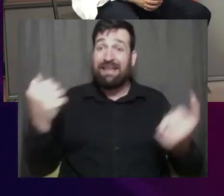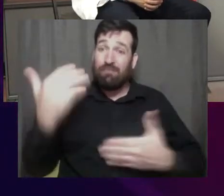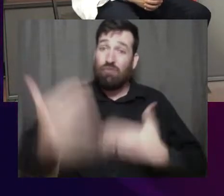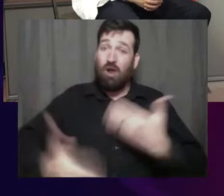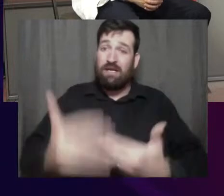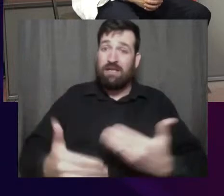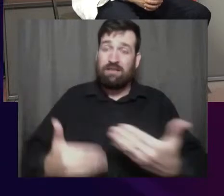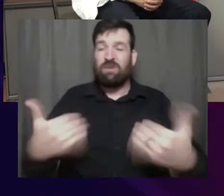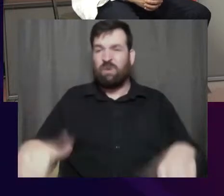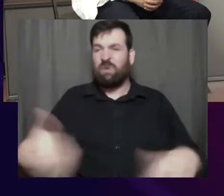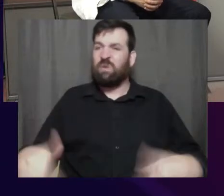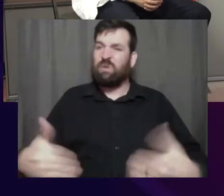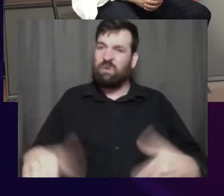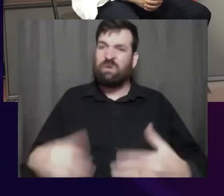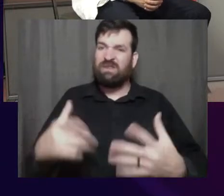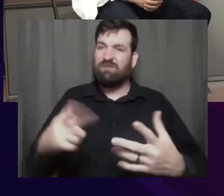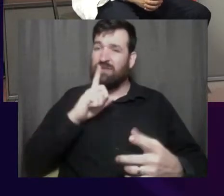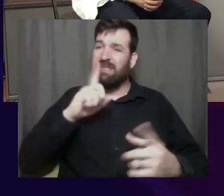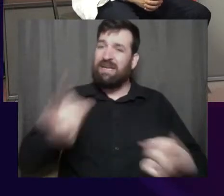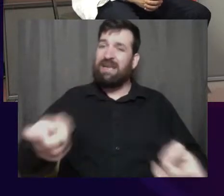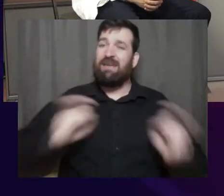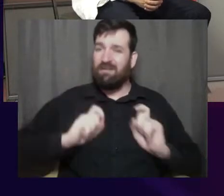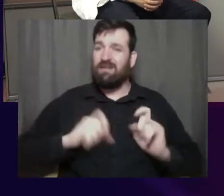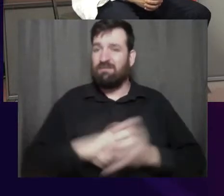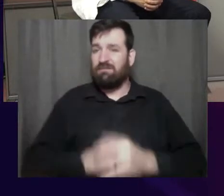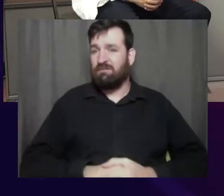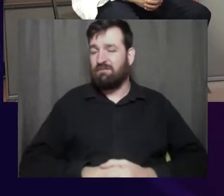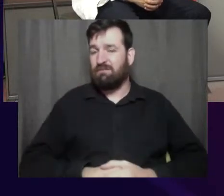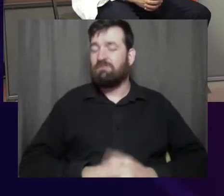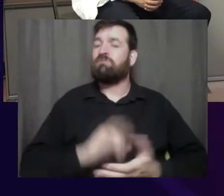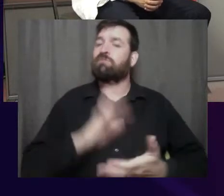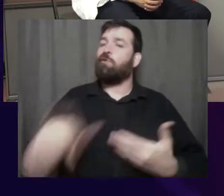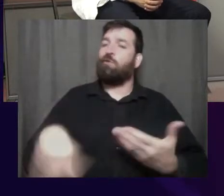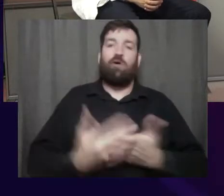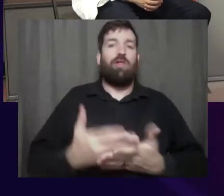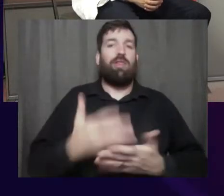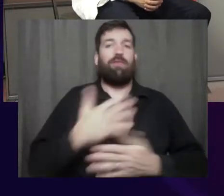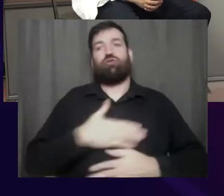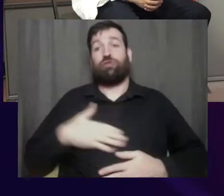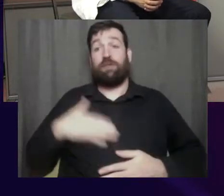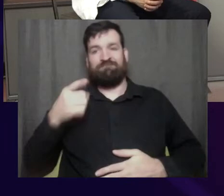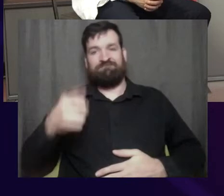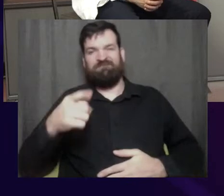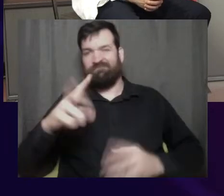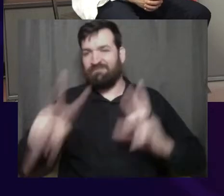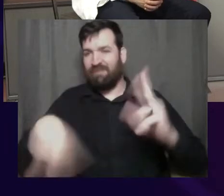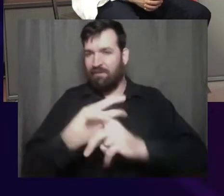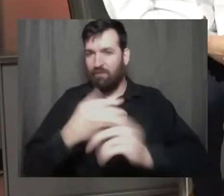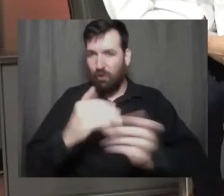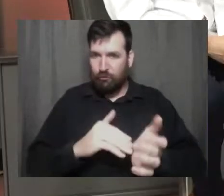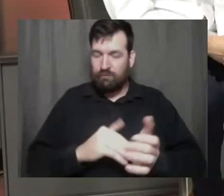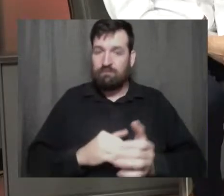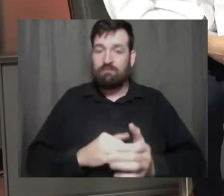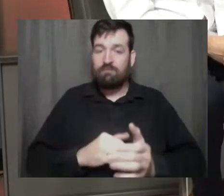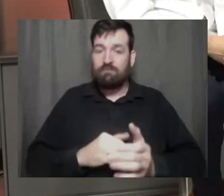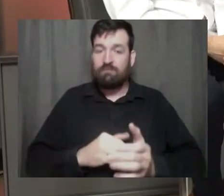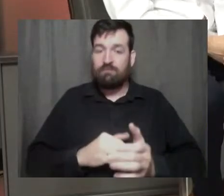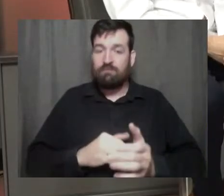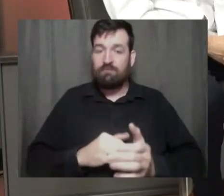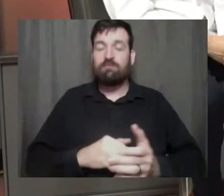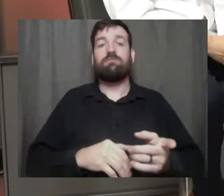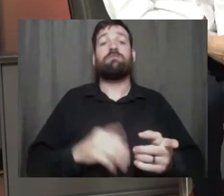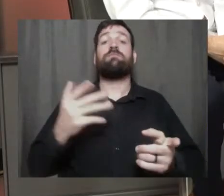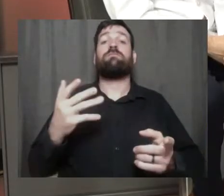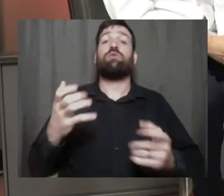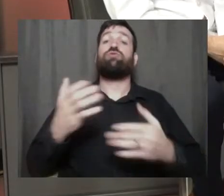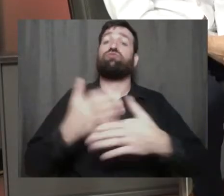gift. Oh, so yeah, we all appreciate doctors like you so much. I want to share something else. One of the